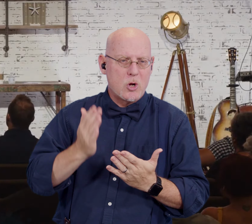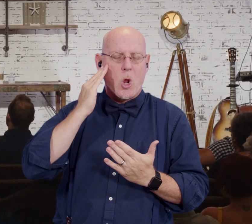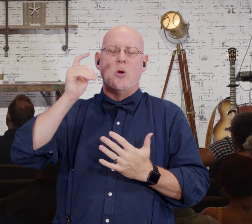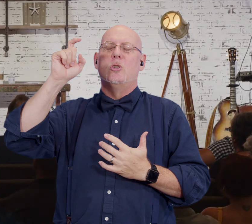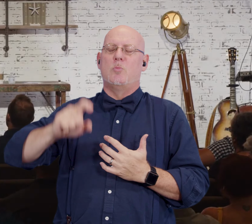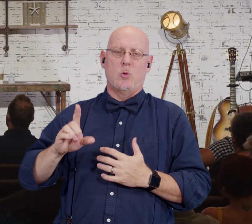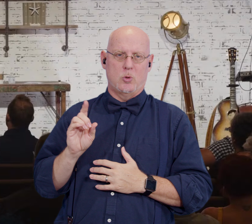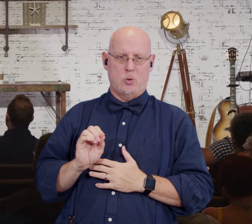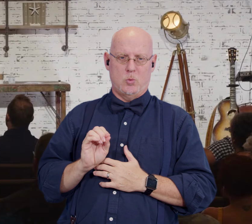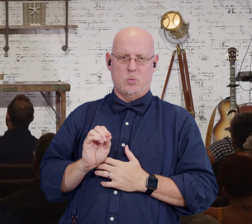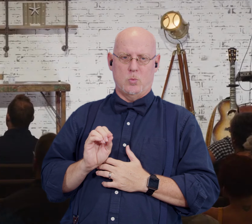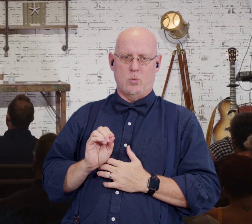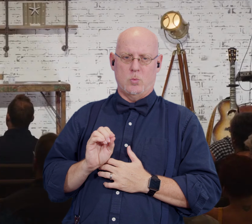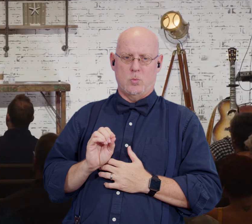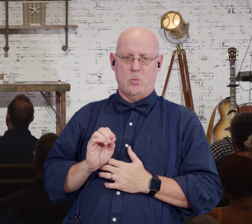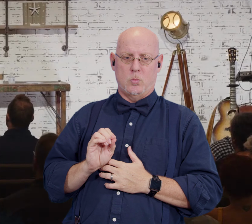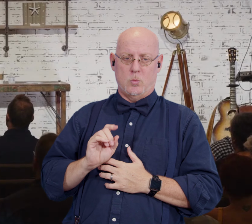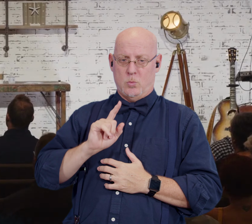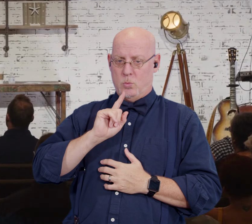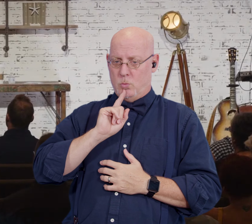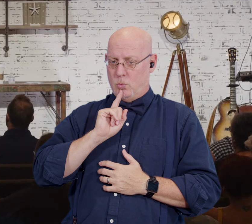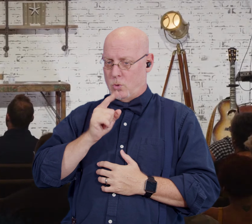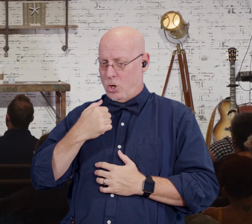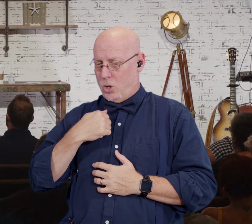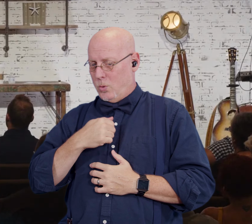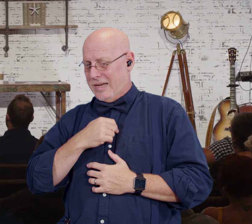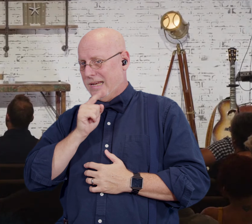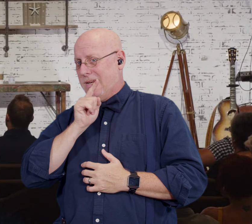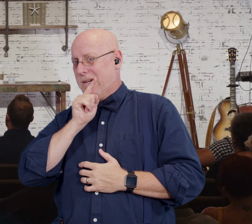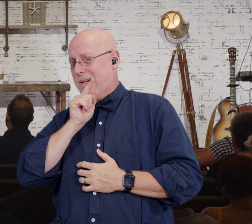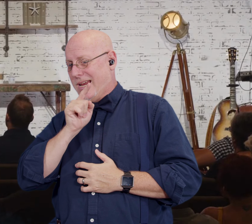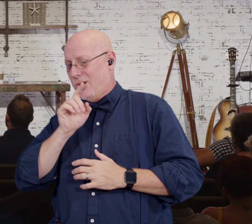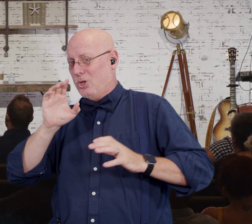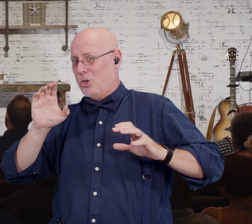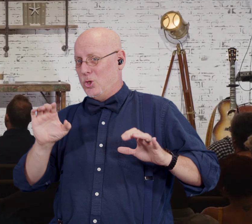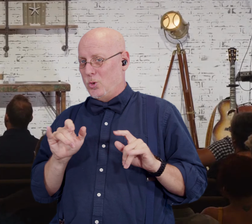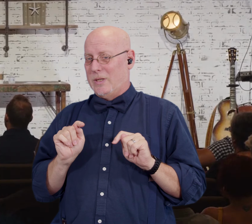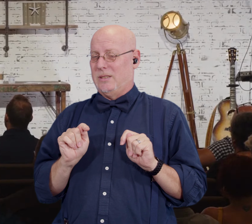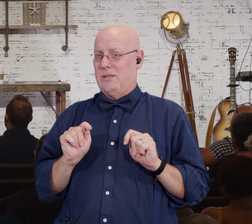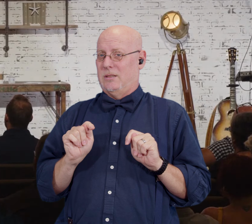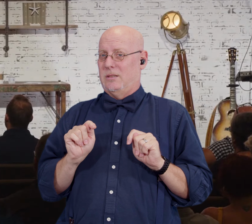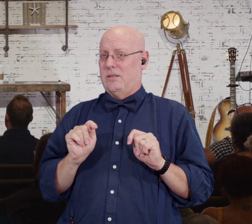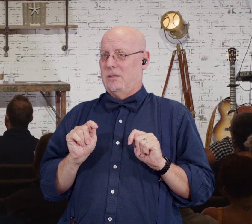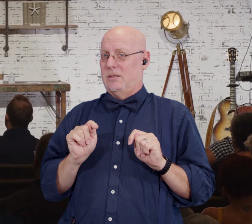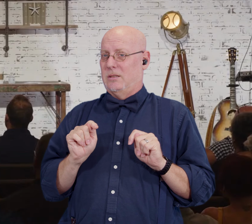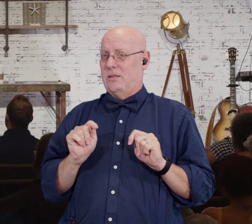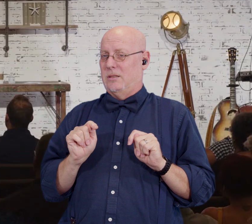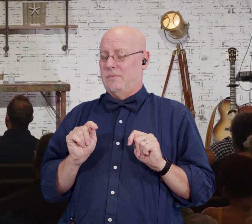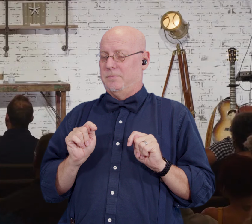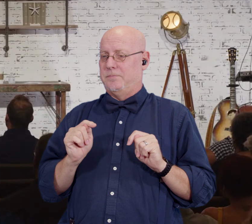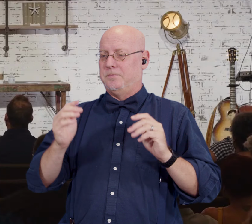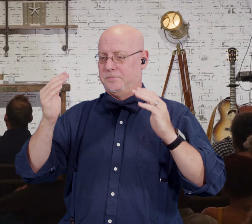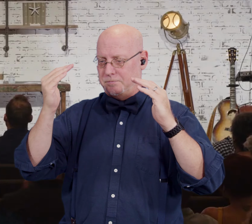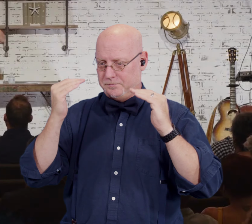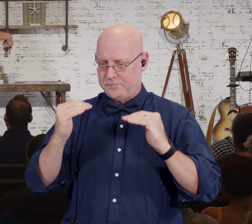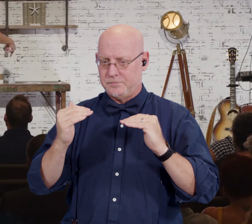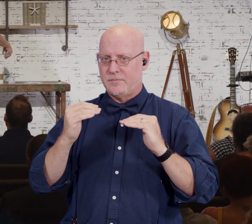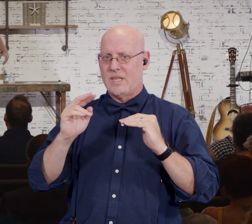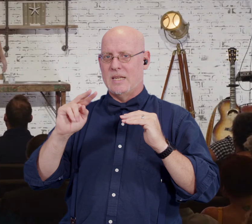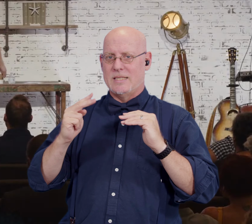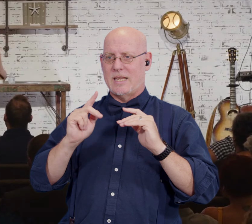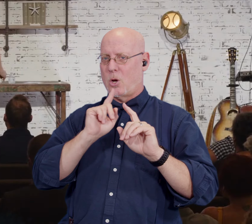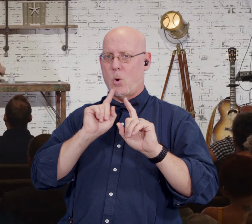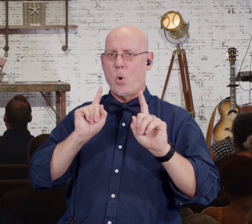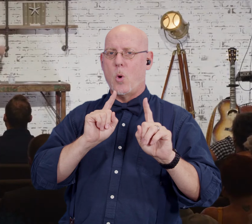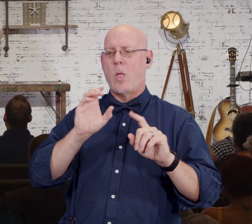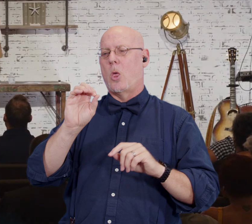what we're supposed to be doing. Are we actually doing that? Now we come to the second